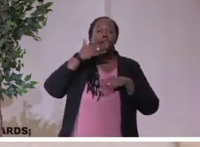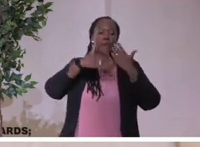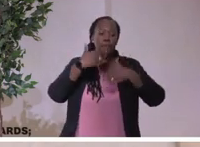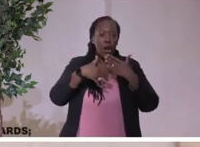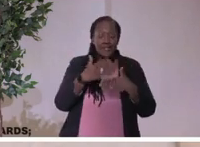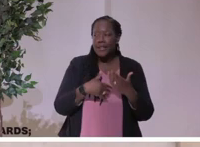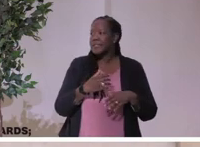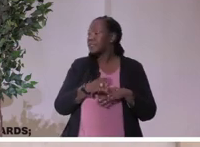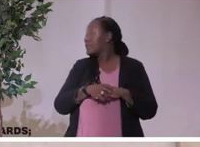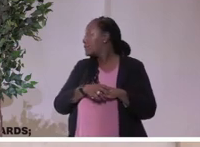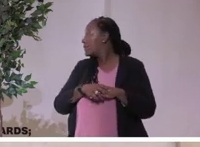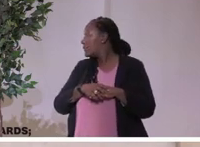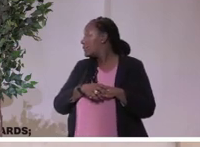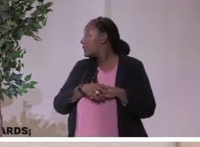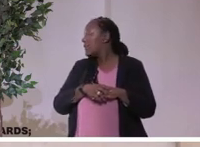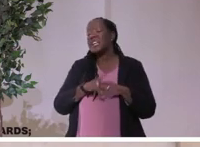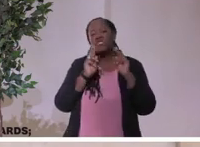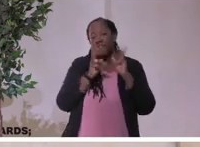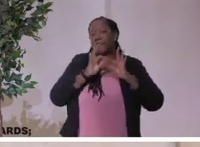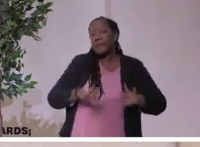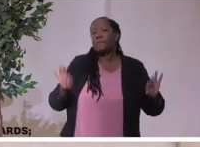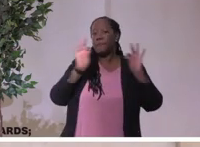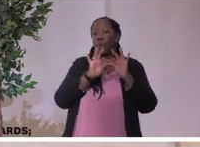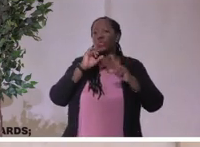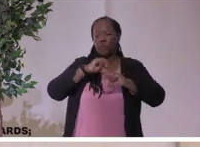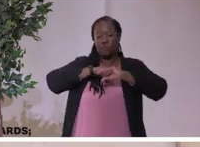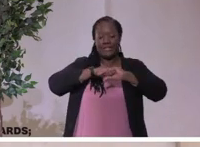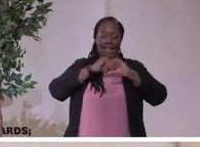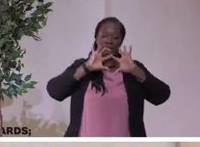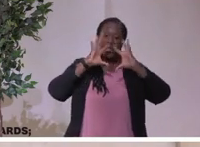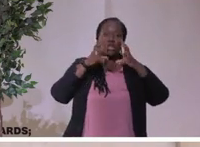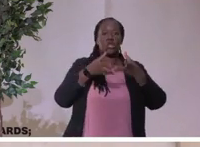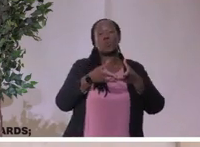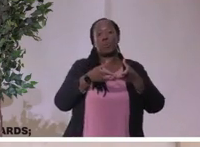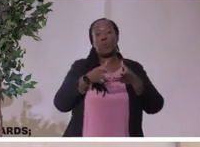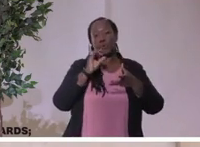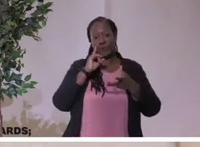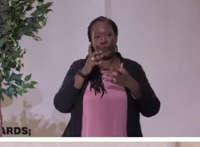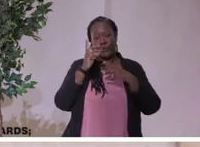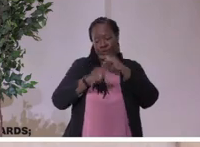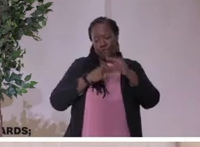garment also is very important to protect our globe, you know, for generations to come.